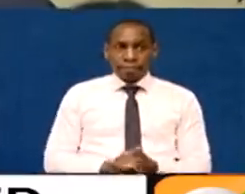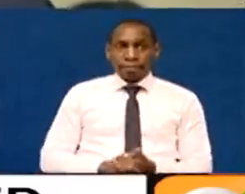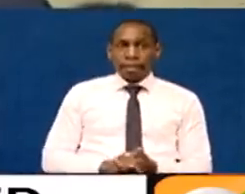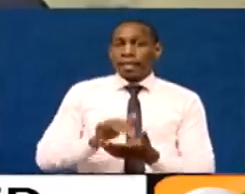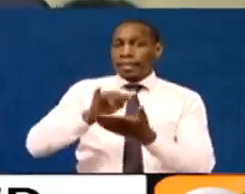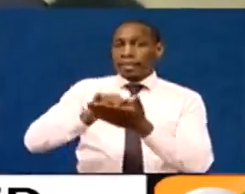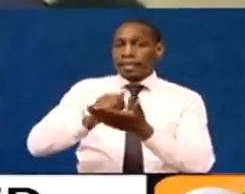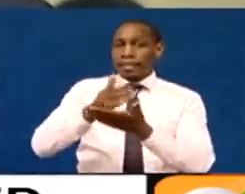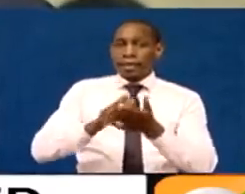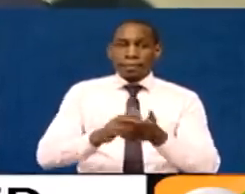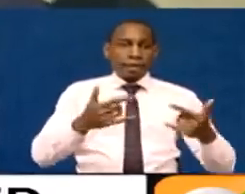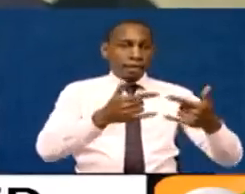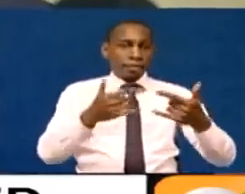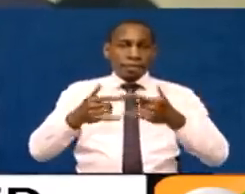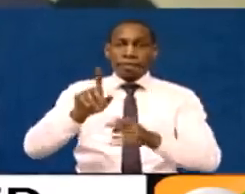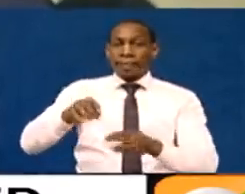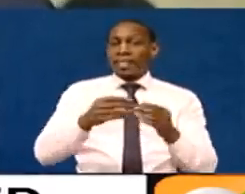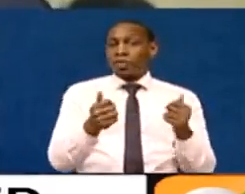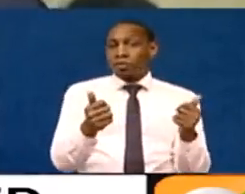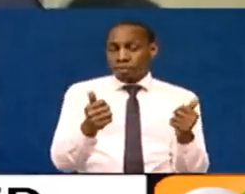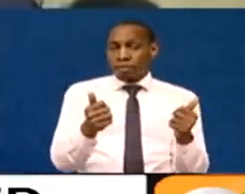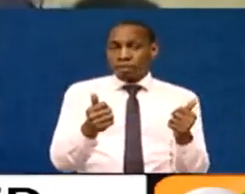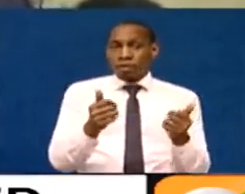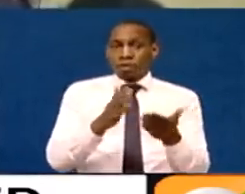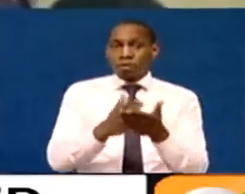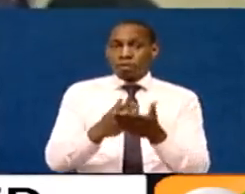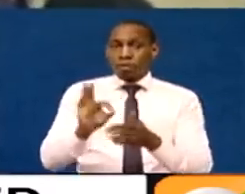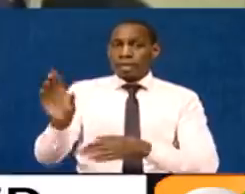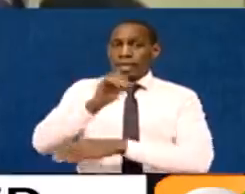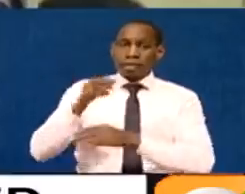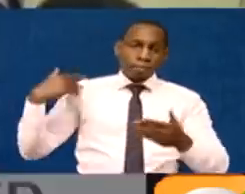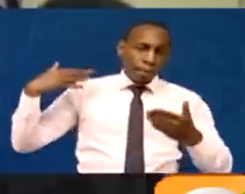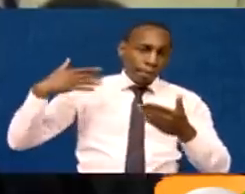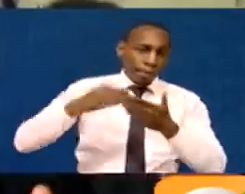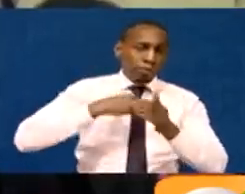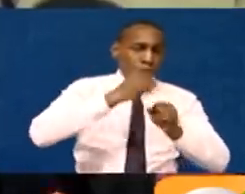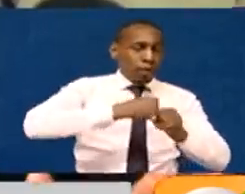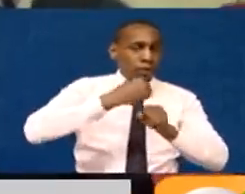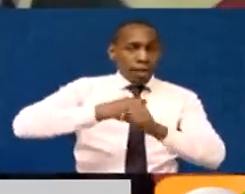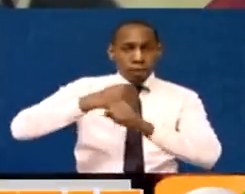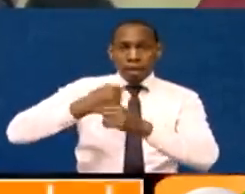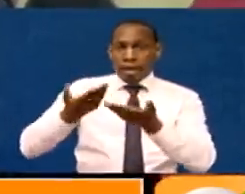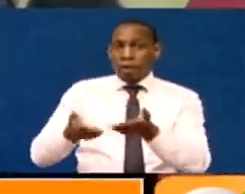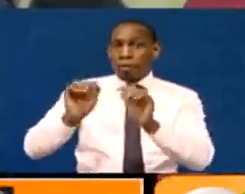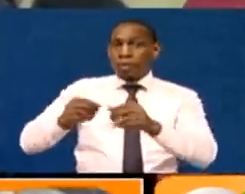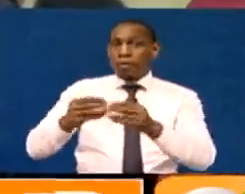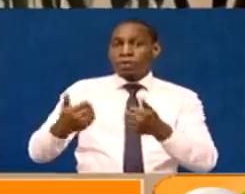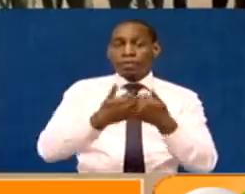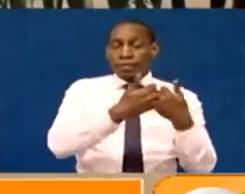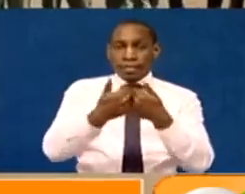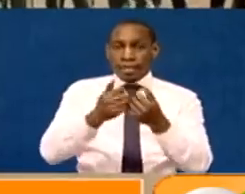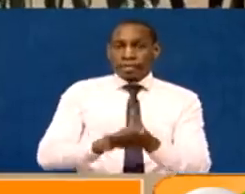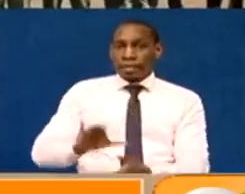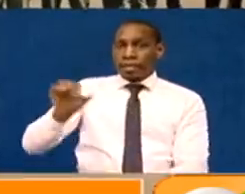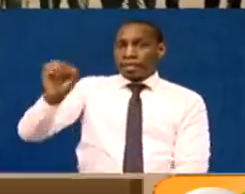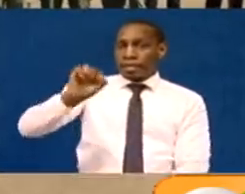certain lapses that we need to deal with. We have spent the last 3 days working on, you know, how to deal with some of those challenges.